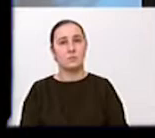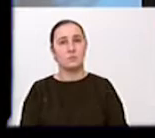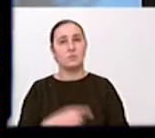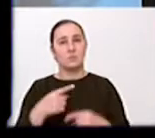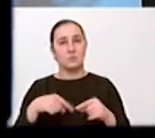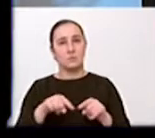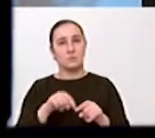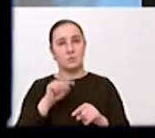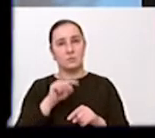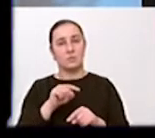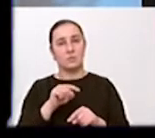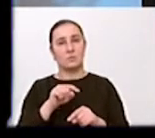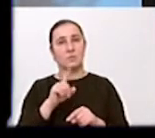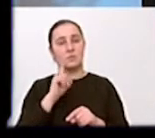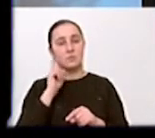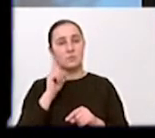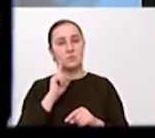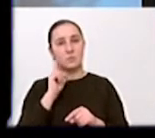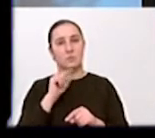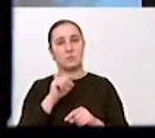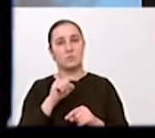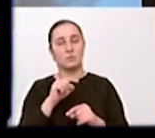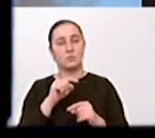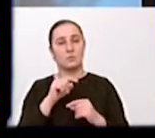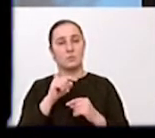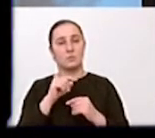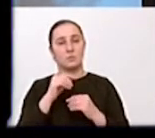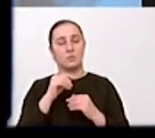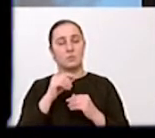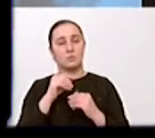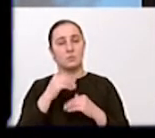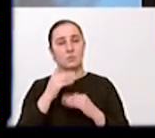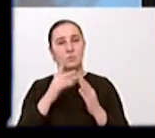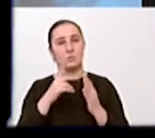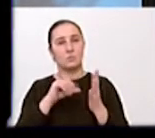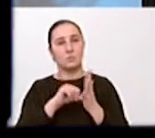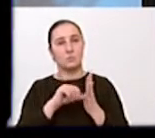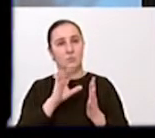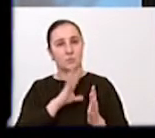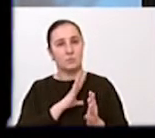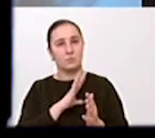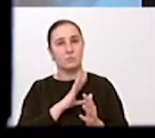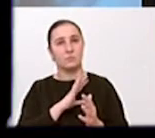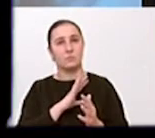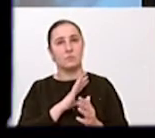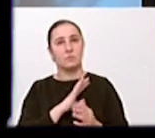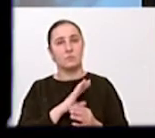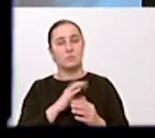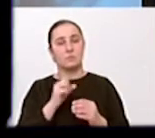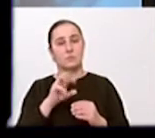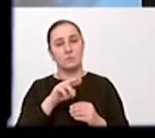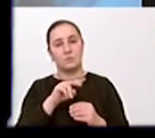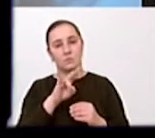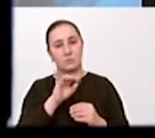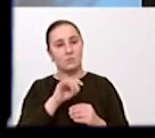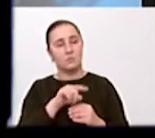Endi esa yashil to'rburchak uskunasiga bosib qo'ydik belgisiga, ya'ni